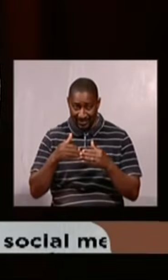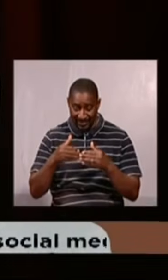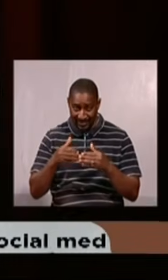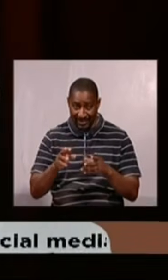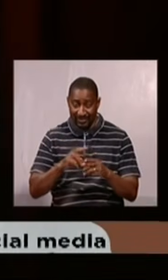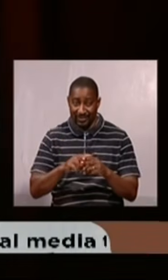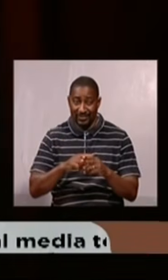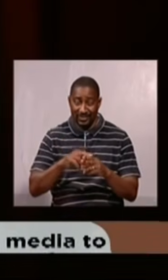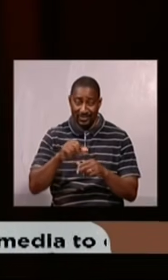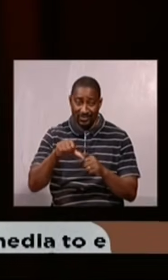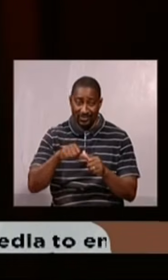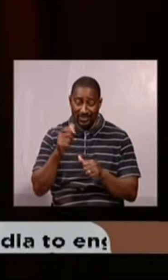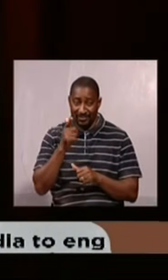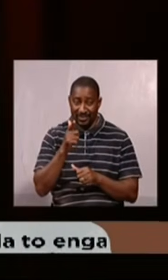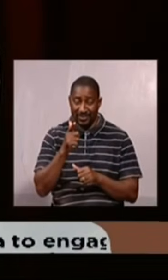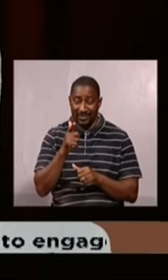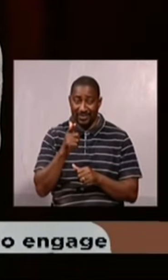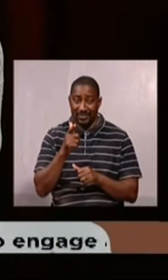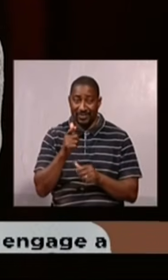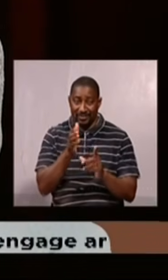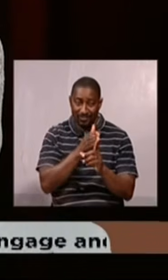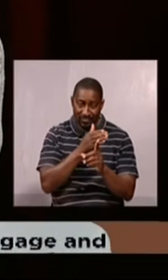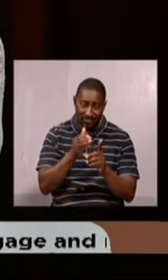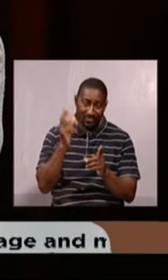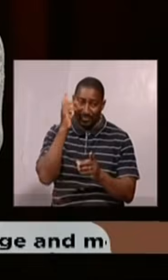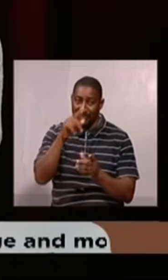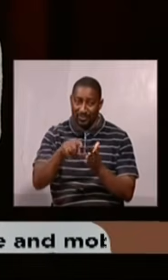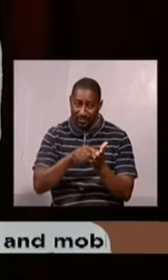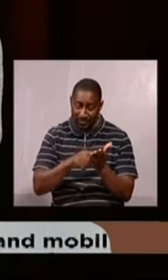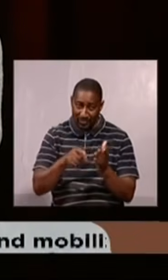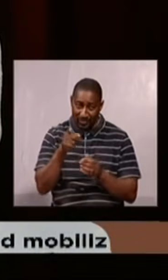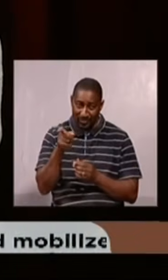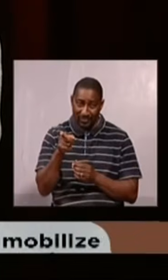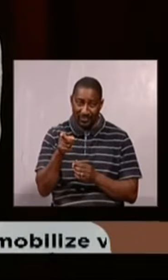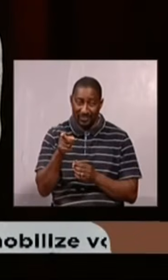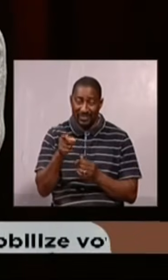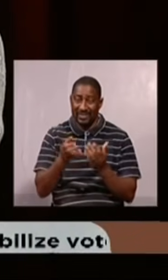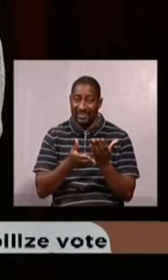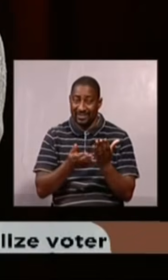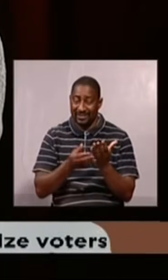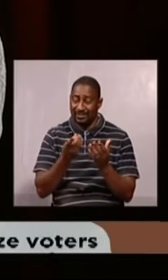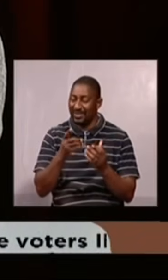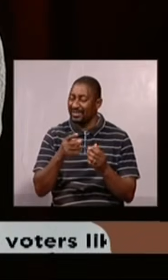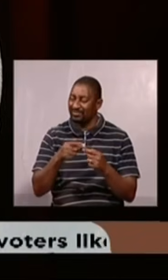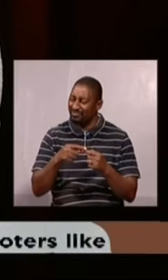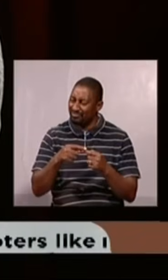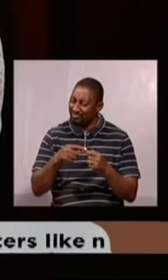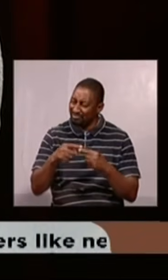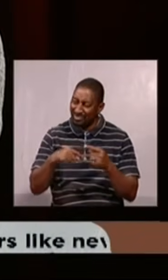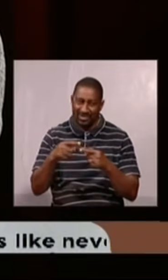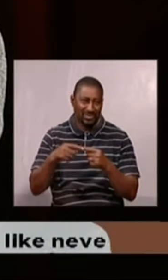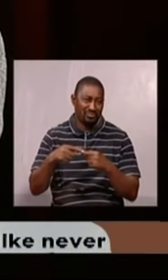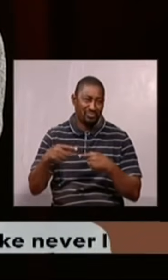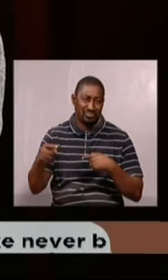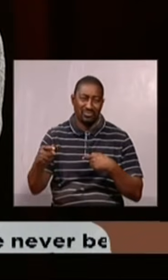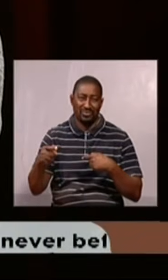methods, channels to start enticing voters, it's actually the cheapest, but there's a long way to go here. I can tell you, look,